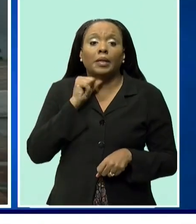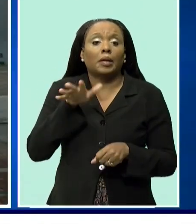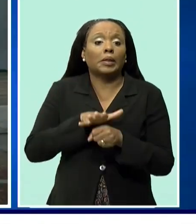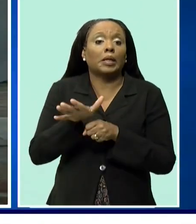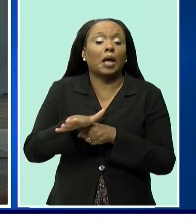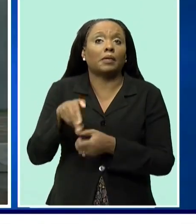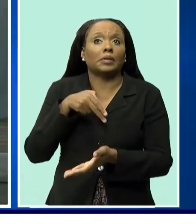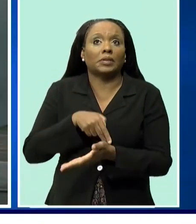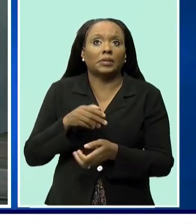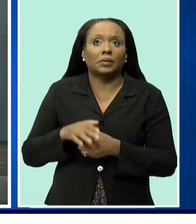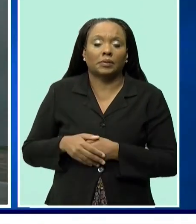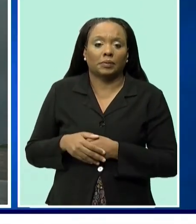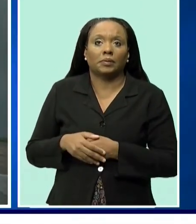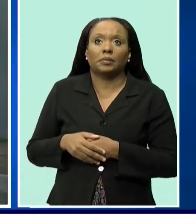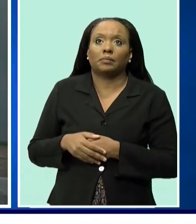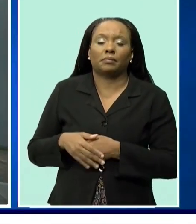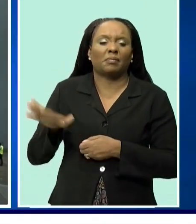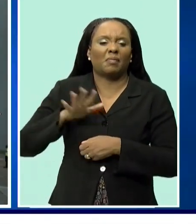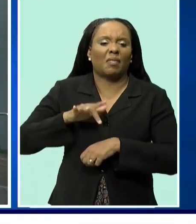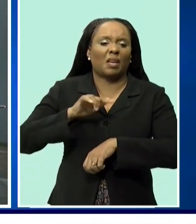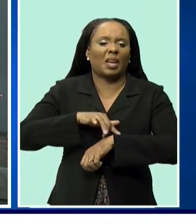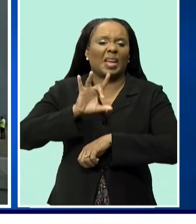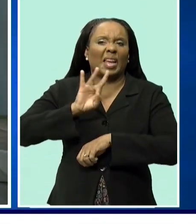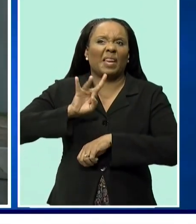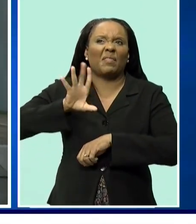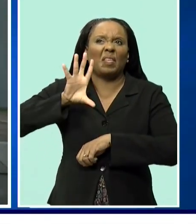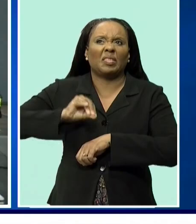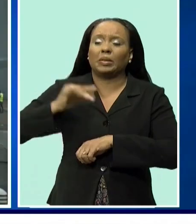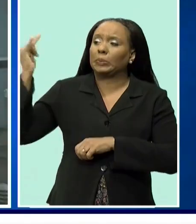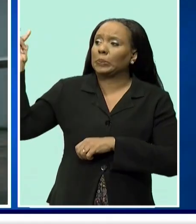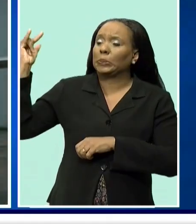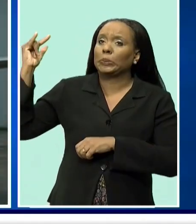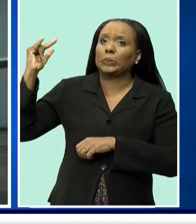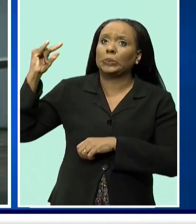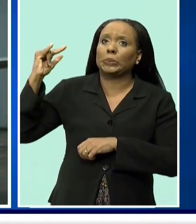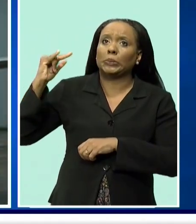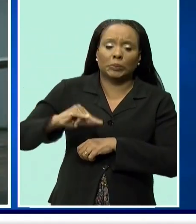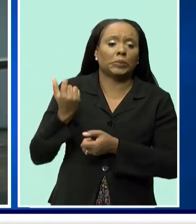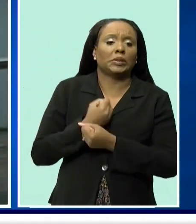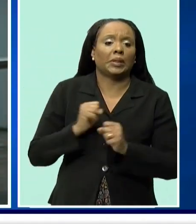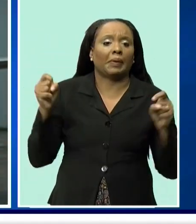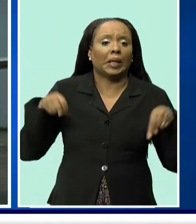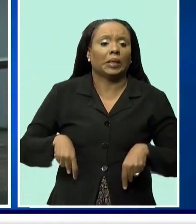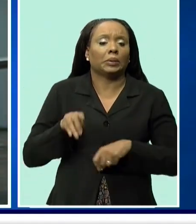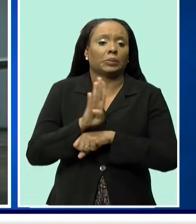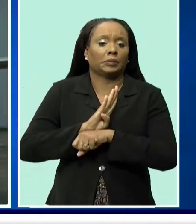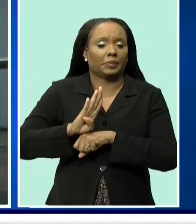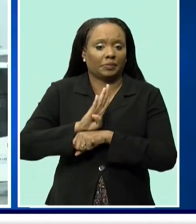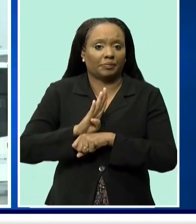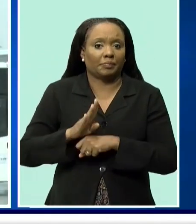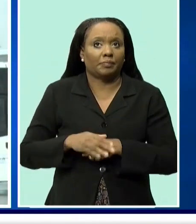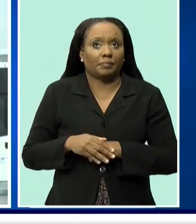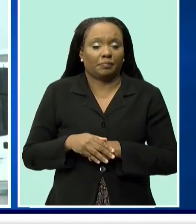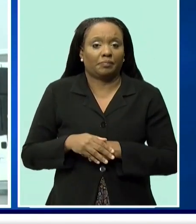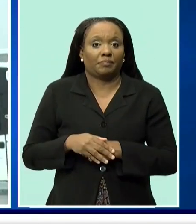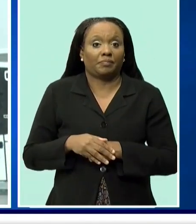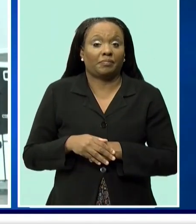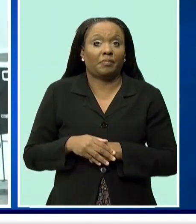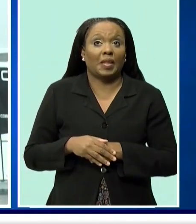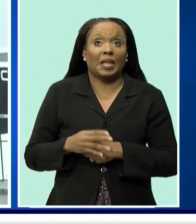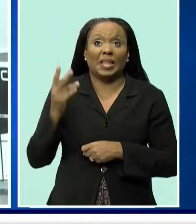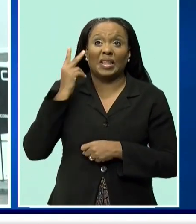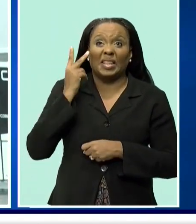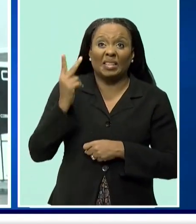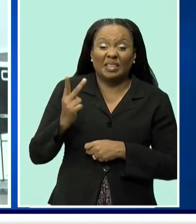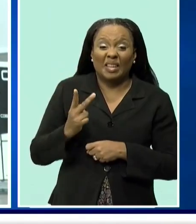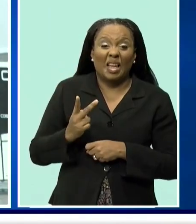Around 8:50, this Euro-Atlantic Airways flight landed safely on the runway at the Grantley Adams International Airport. Shortly after, braving some